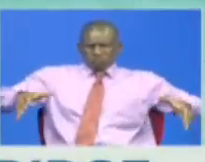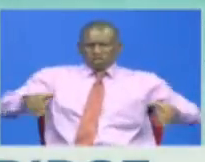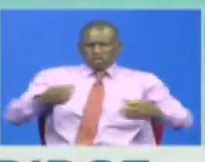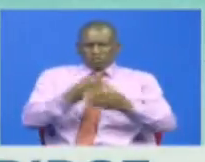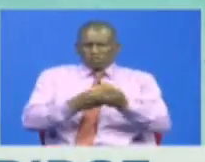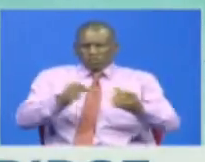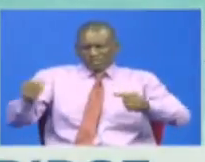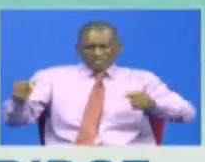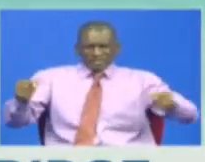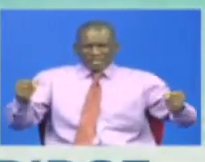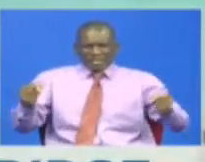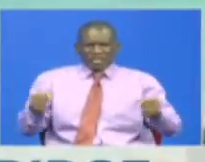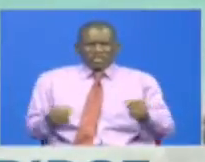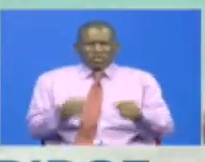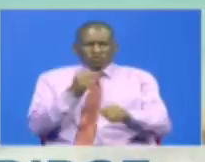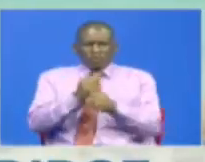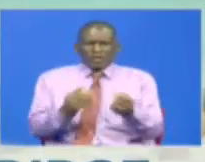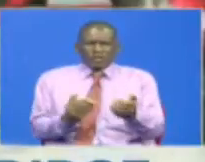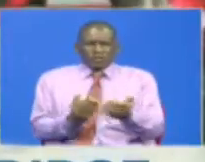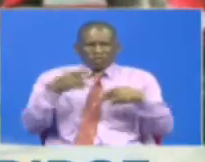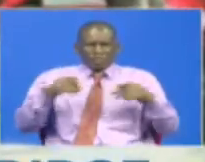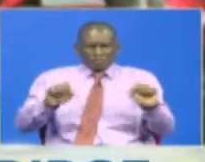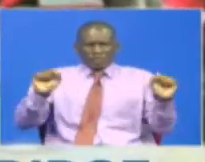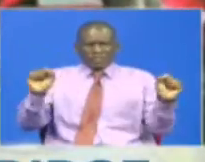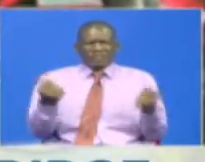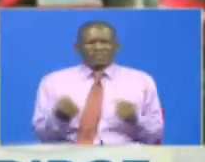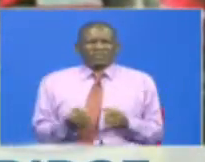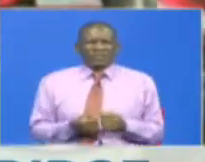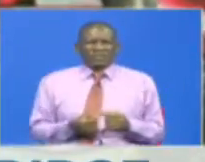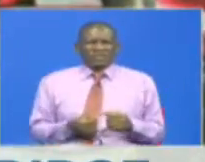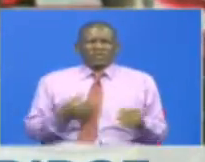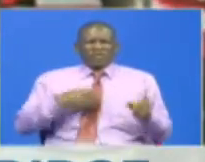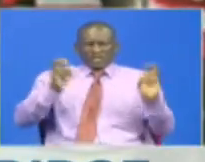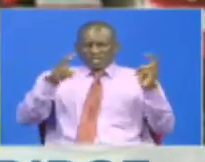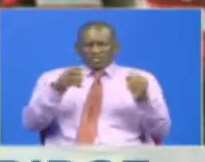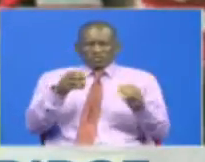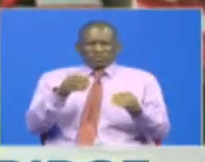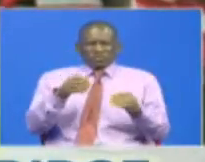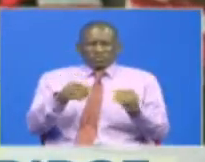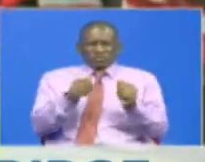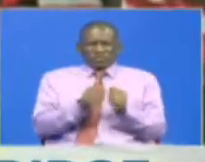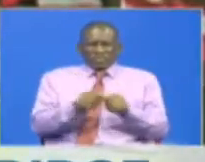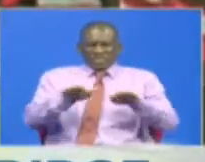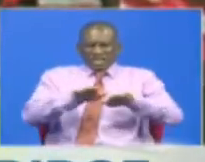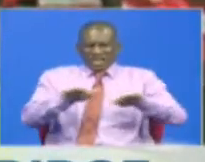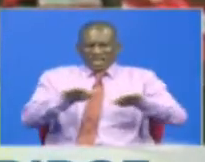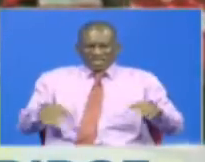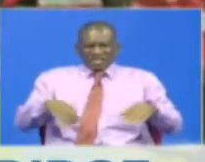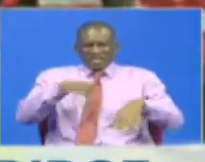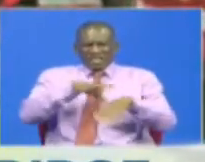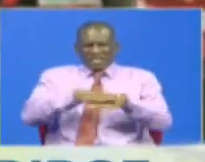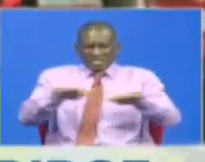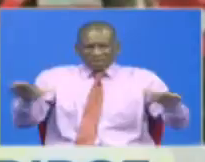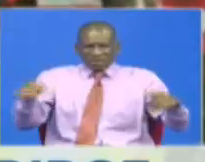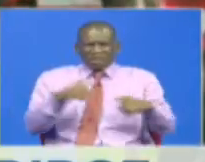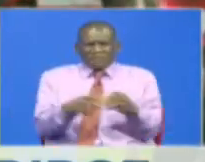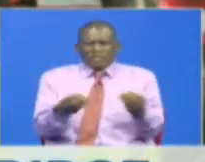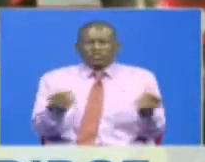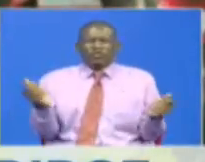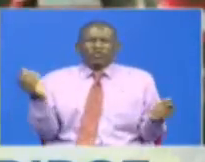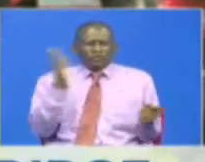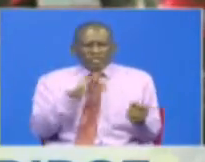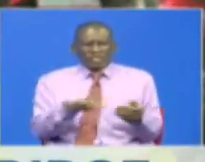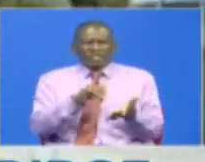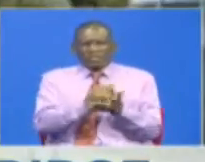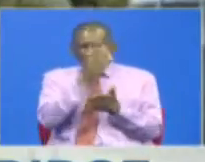of the deck to ensure pedestrian safety. There were issues to do with the land acquisition, but it has been sorted out. That's why we